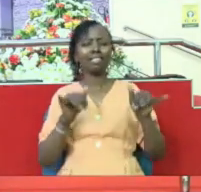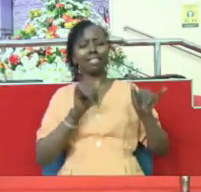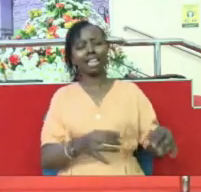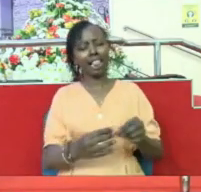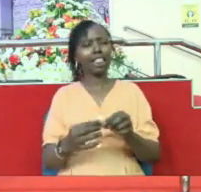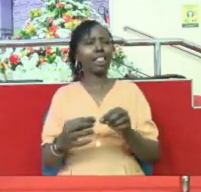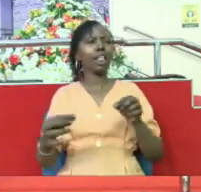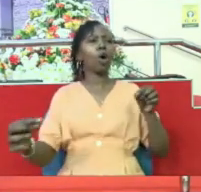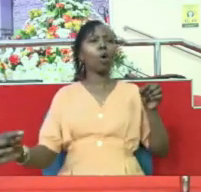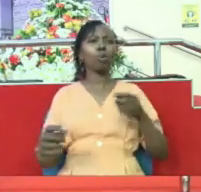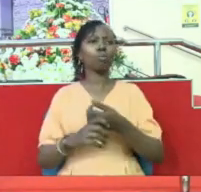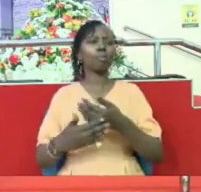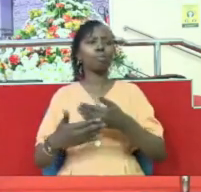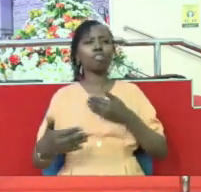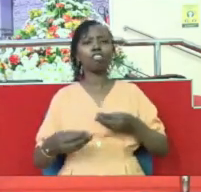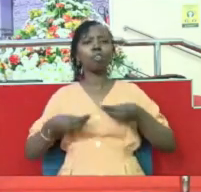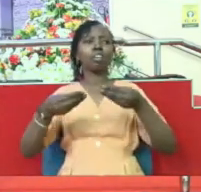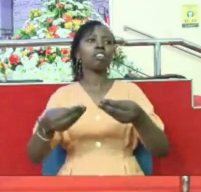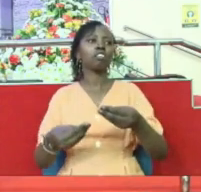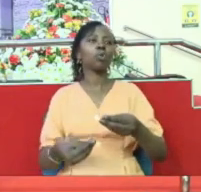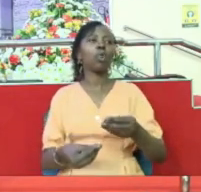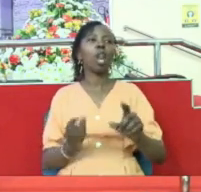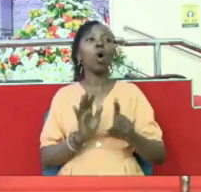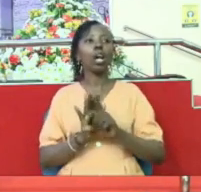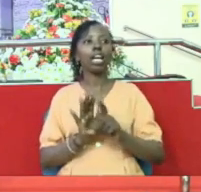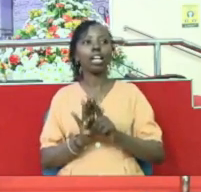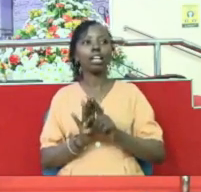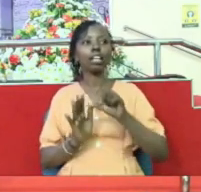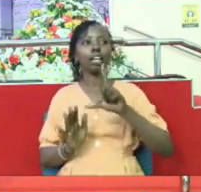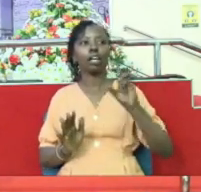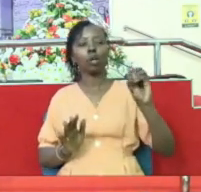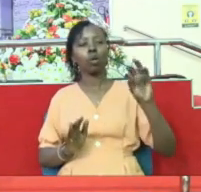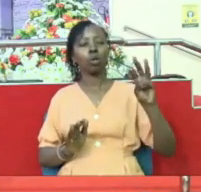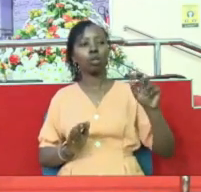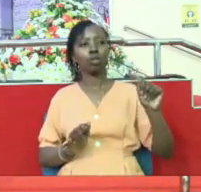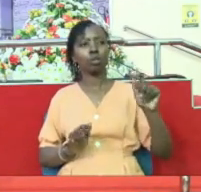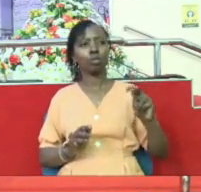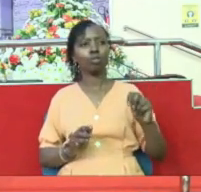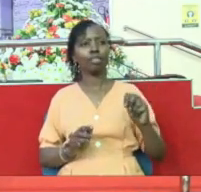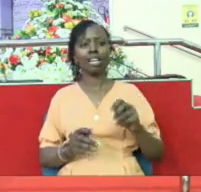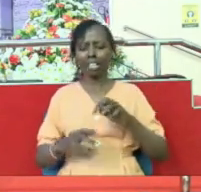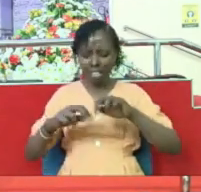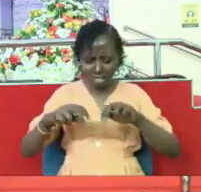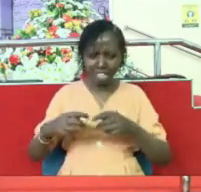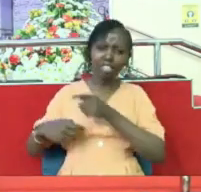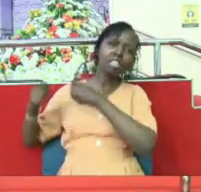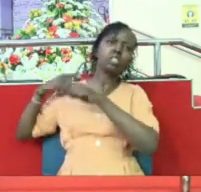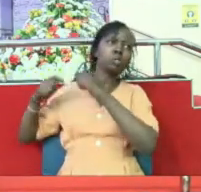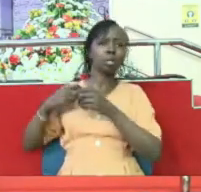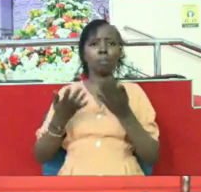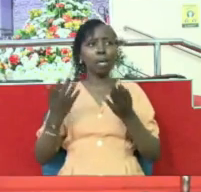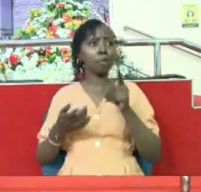wanachukua muda mrefu before they give you a loan, ili wakupatie loan. They want to check your history, wanaangalia historia yako, whether you have been arrested, kama